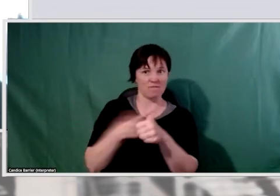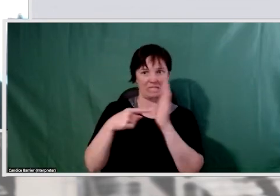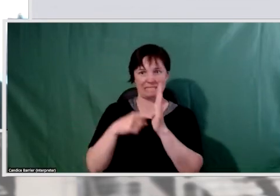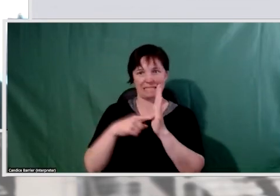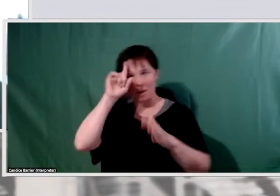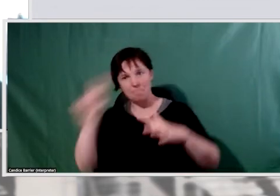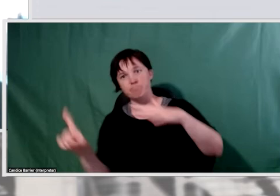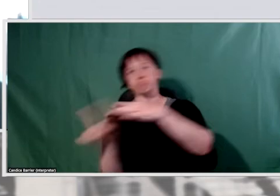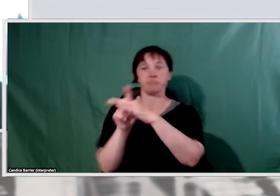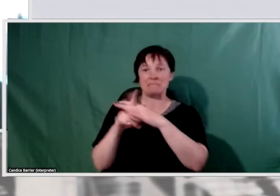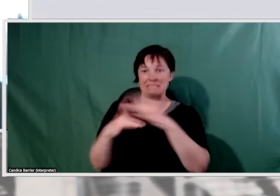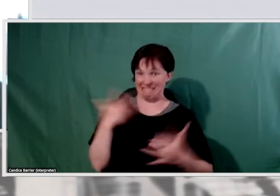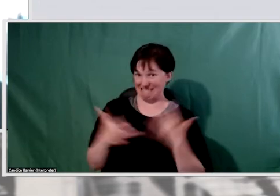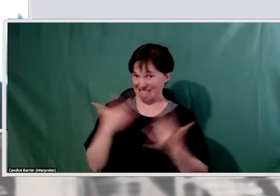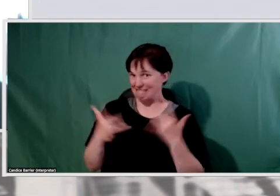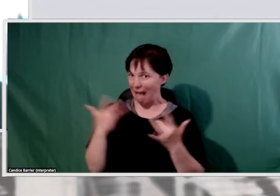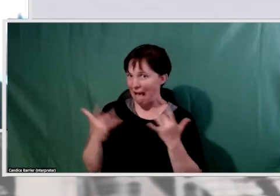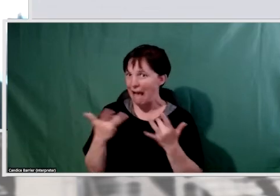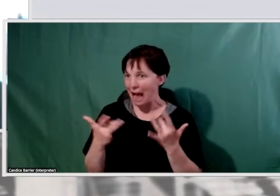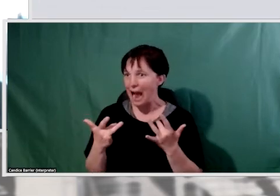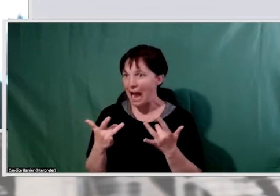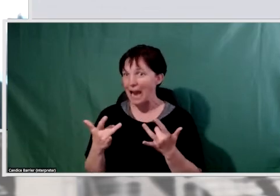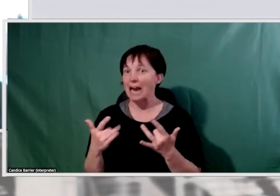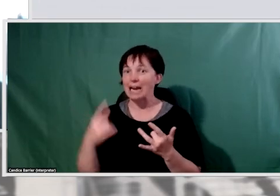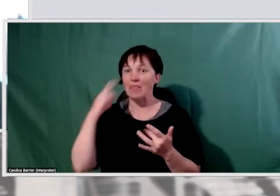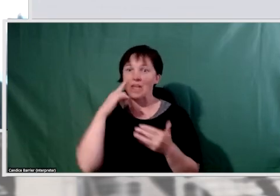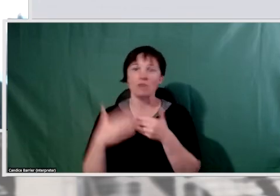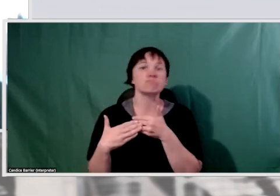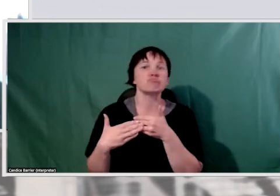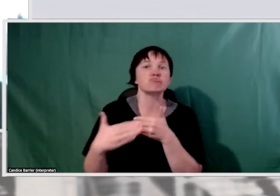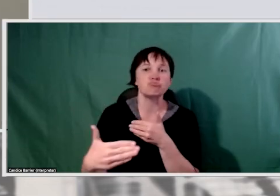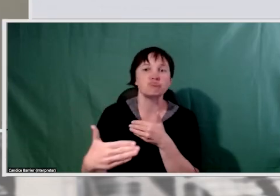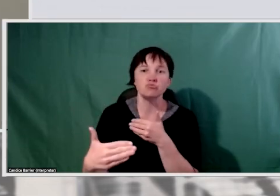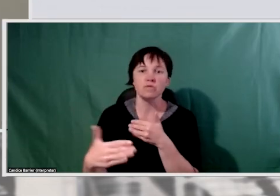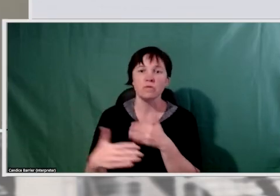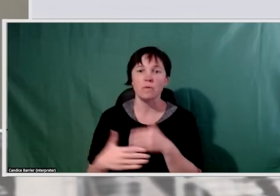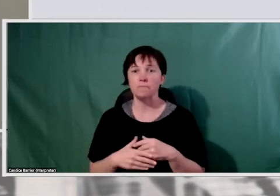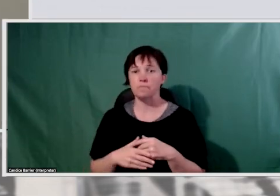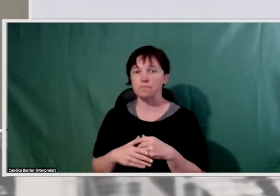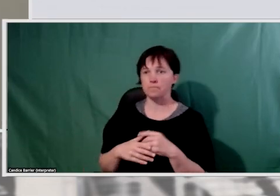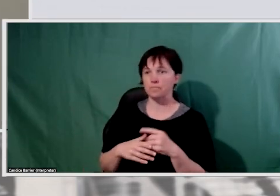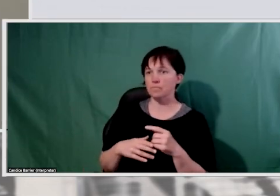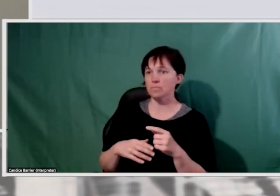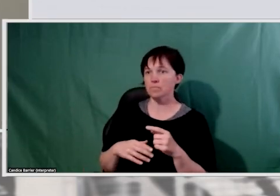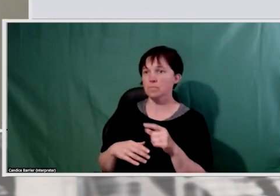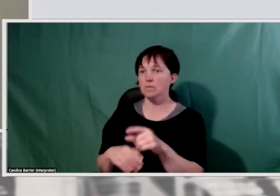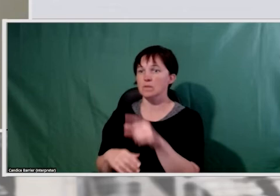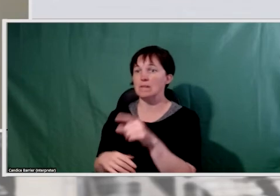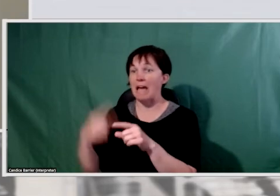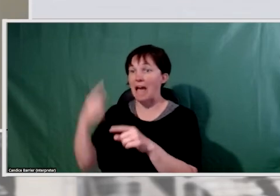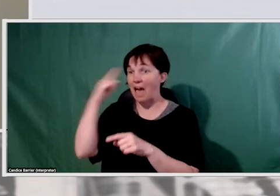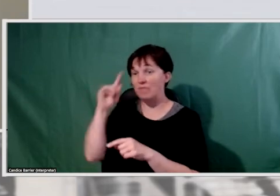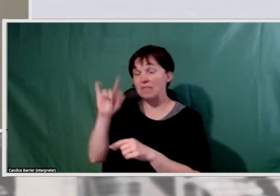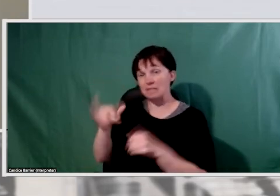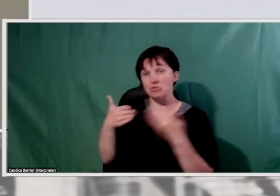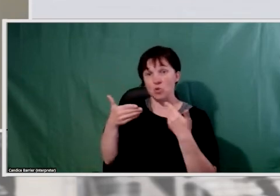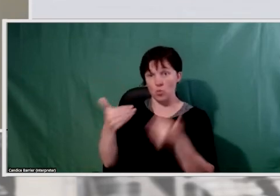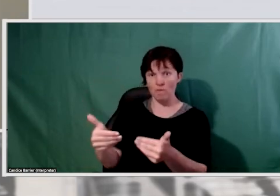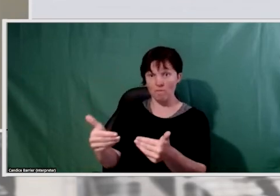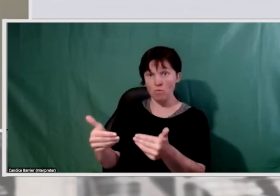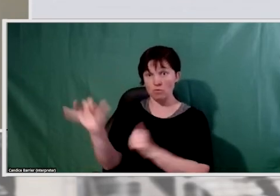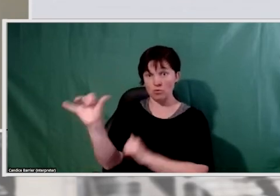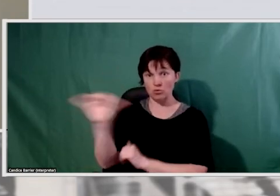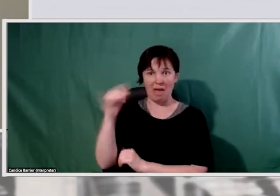exciting one. And I do think it's the way forward. Yeah, I think it's the way forward too, Kathy, and I think it's